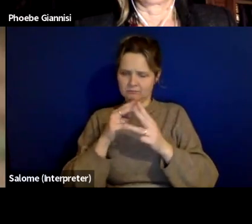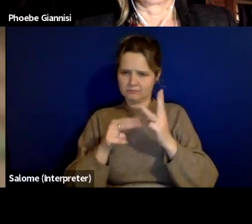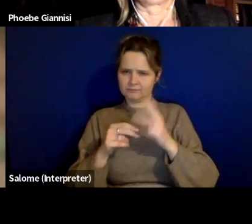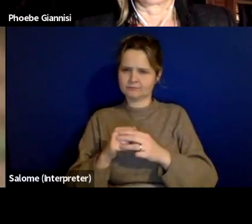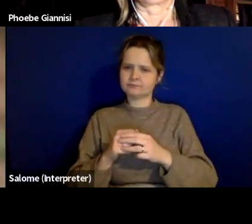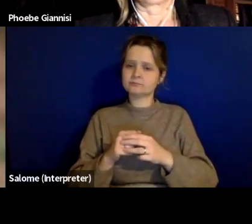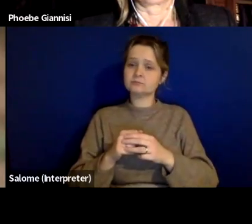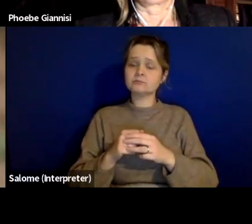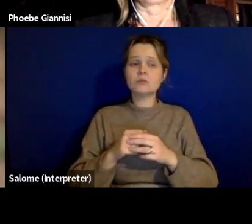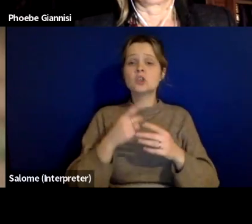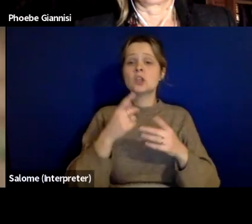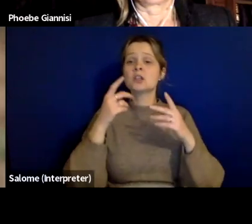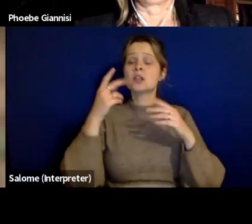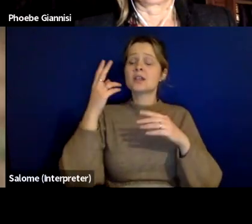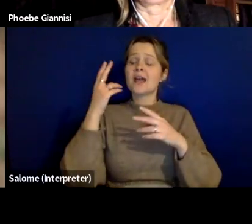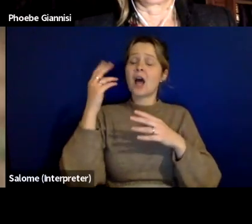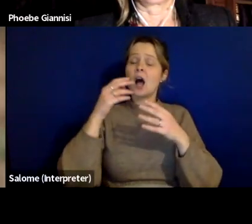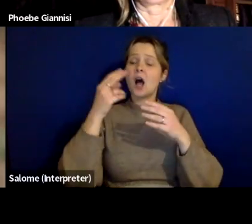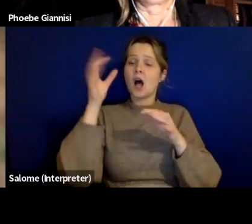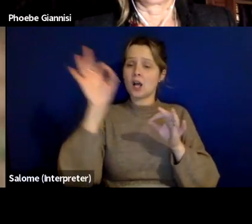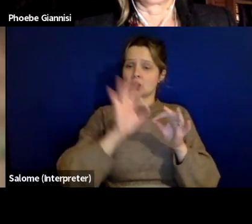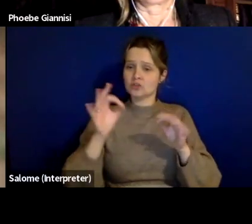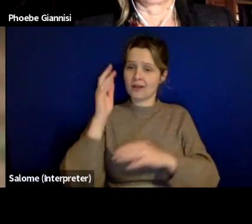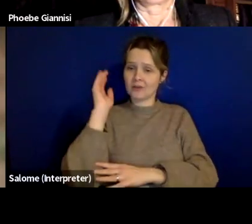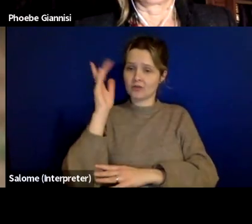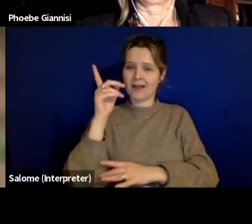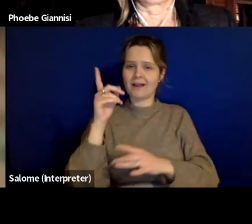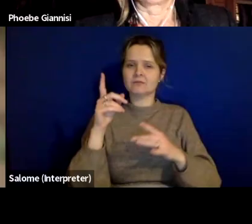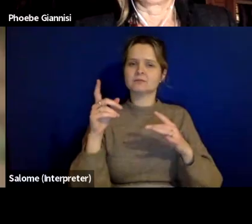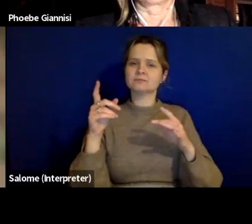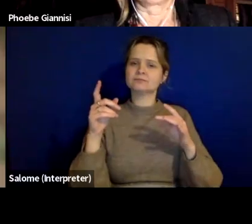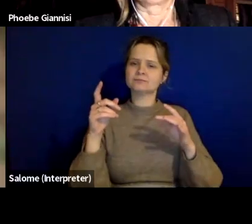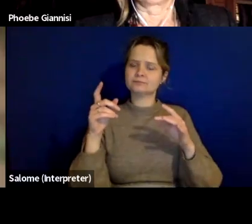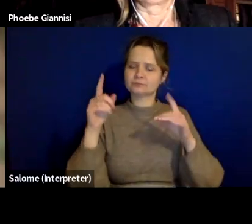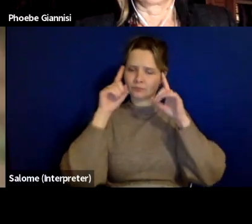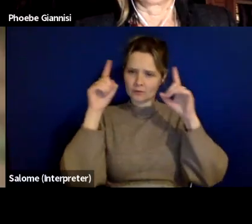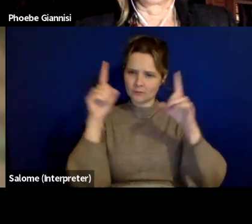Thessaly and the co-editor of the literary journal FRMK.